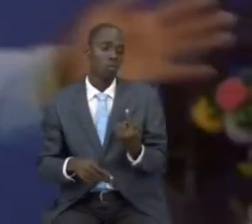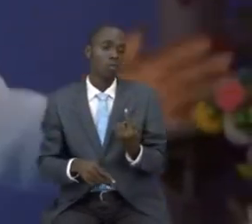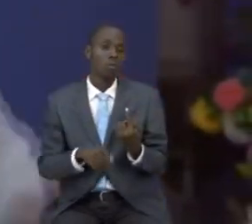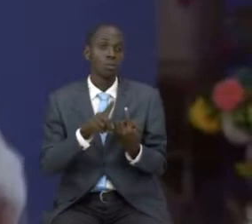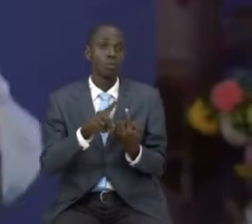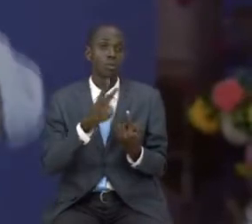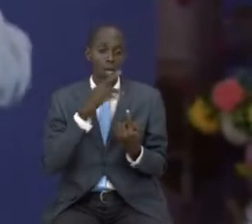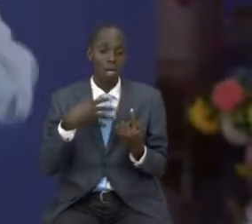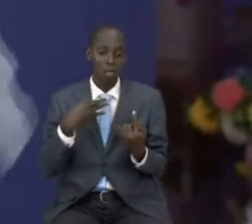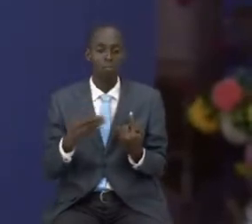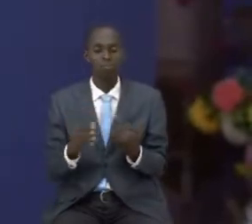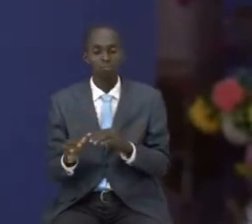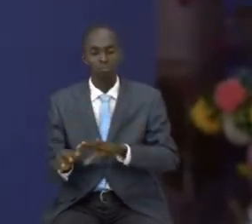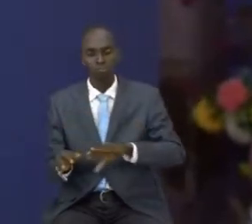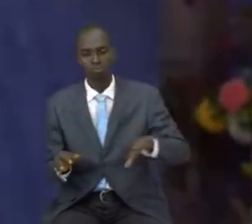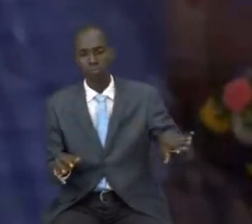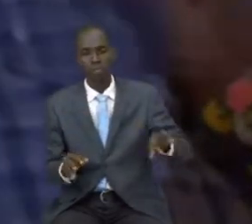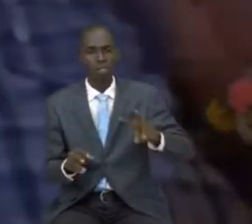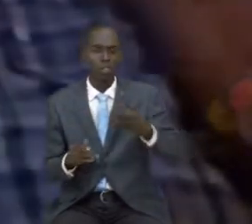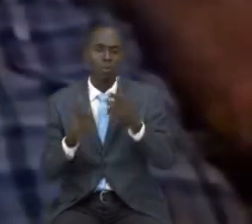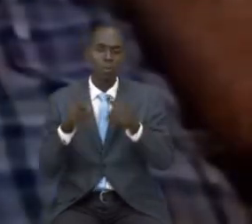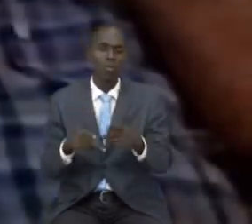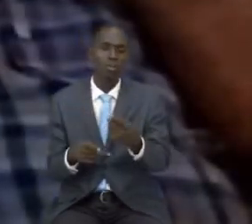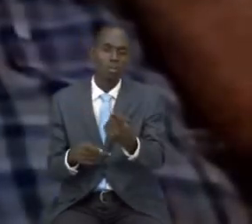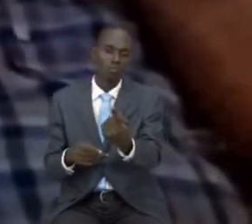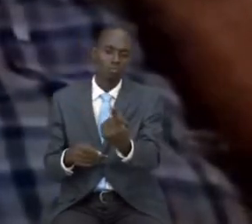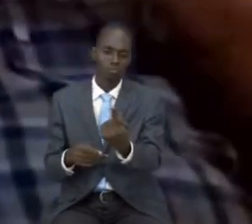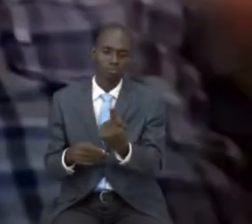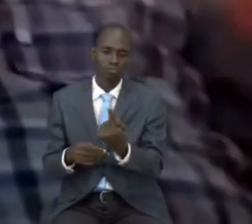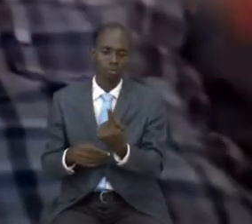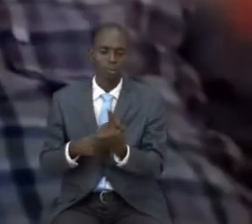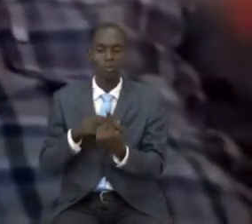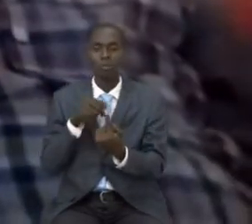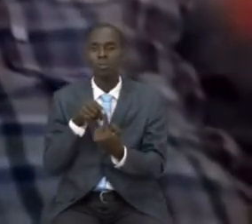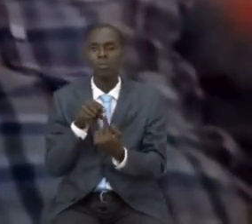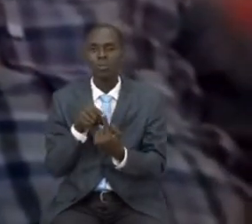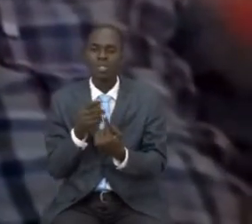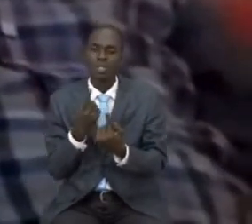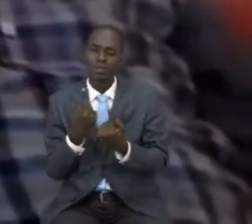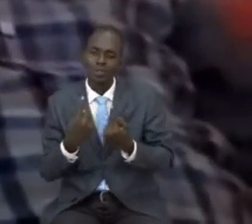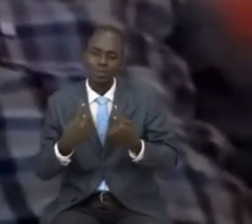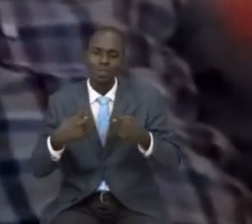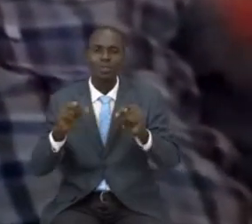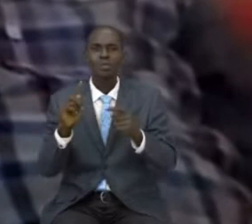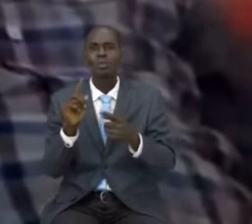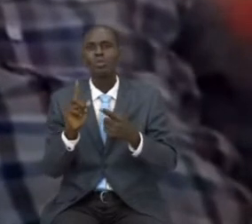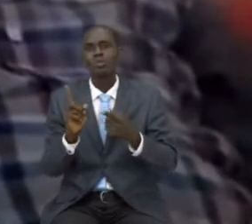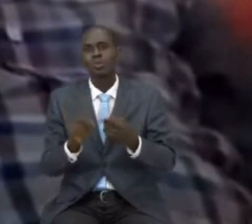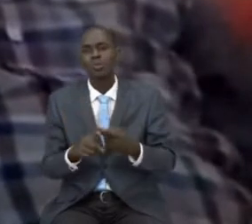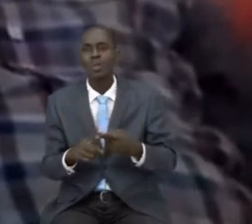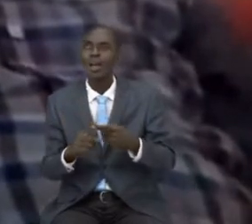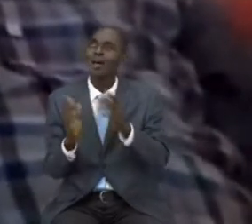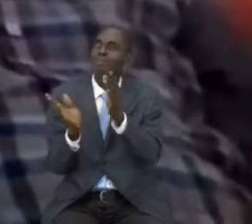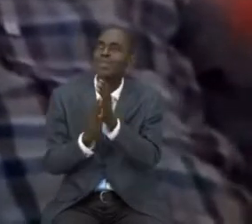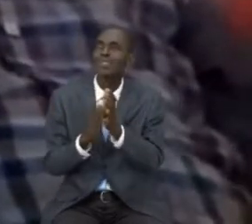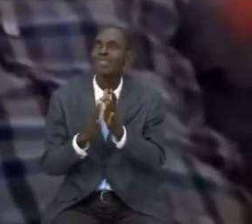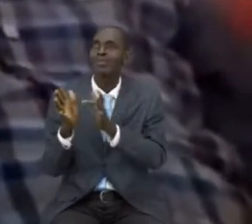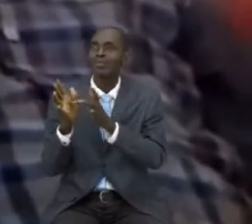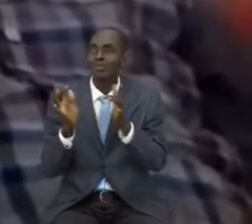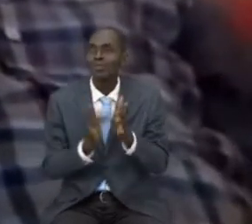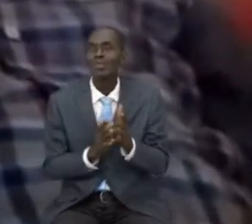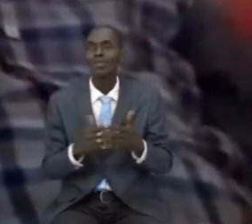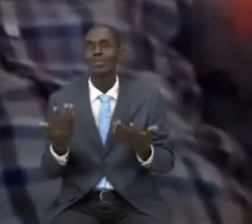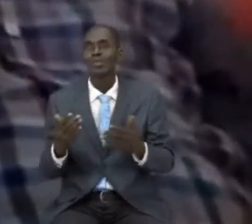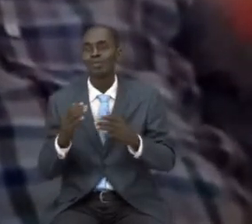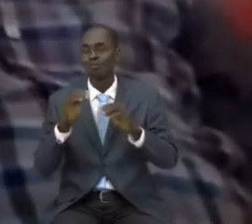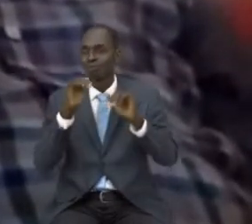healed. He was healed. The next one. And then that one tried to, you know, praise him and mention his titles.